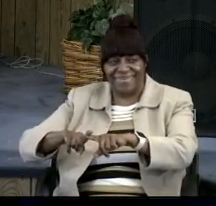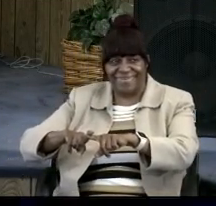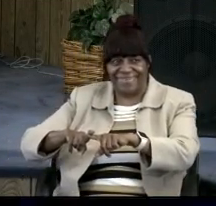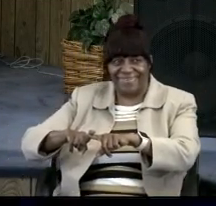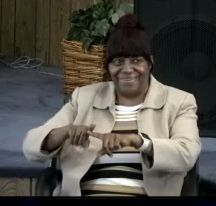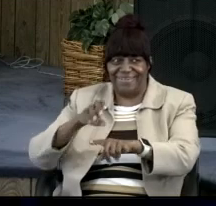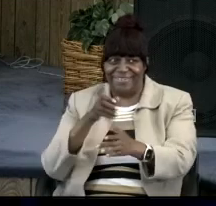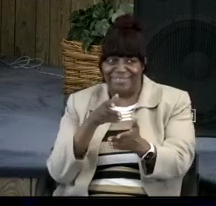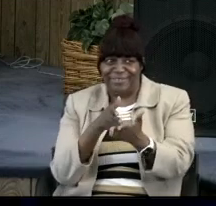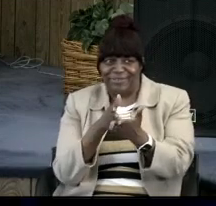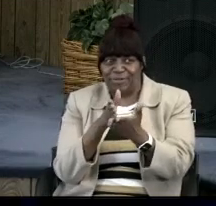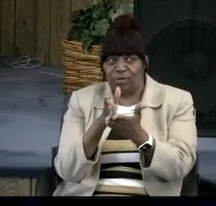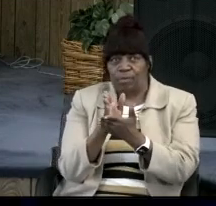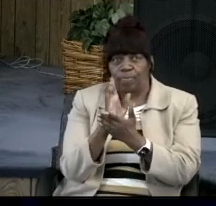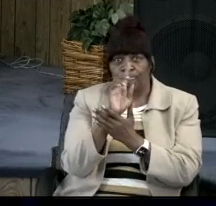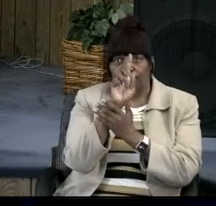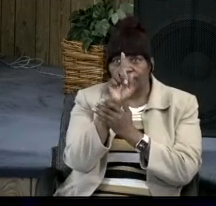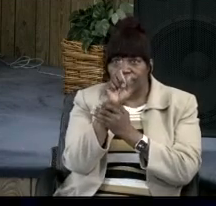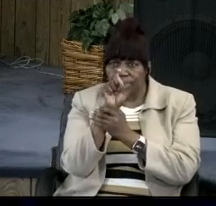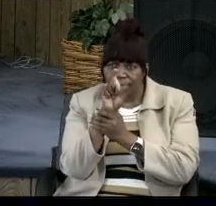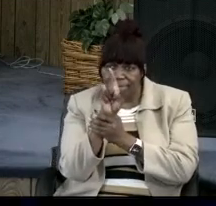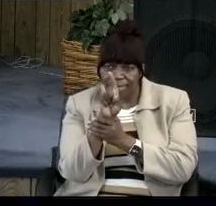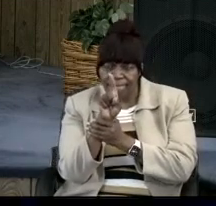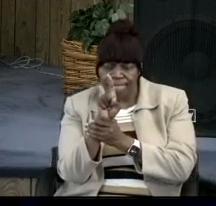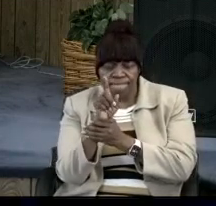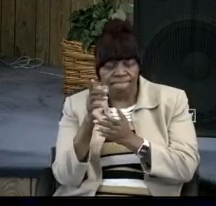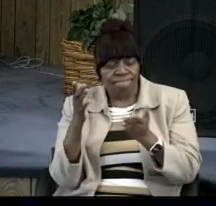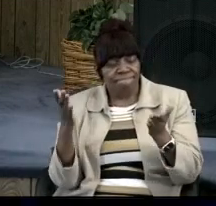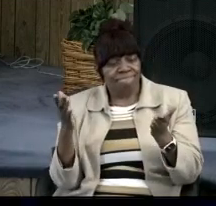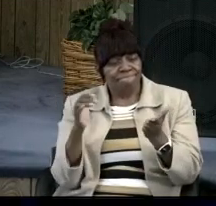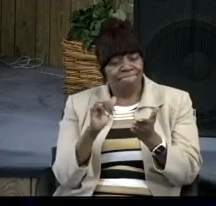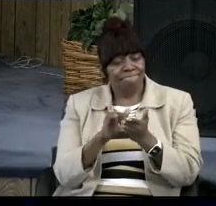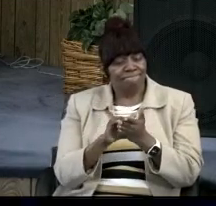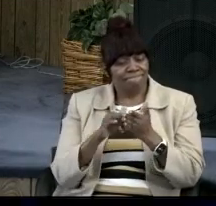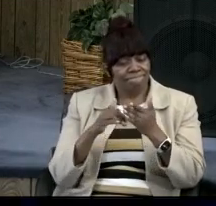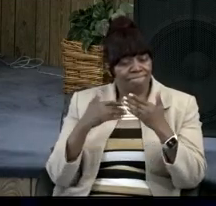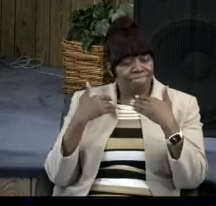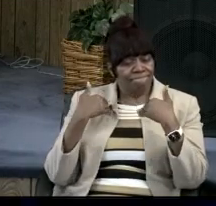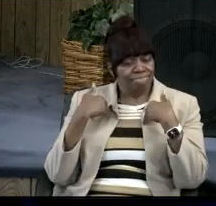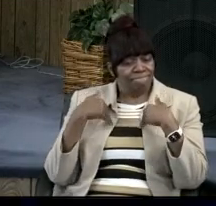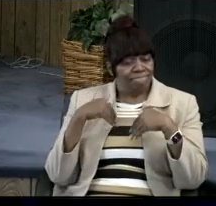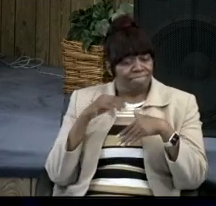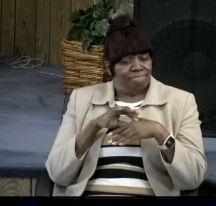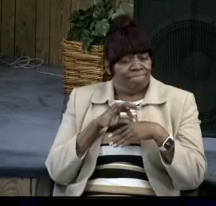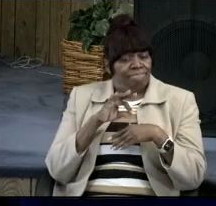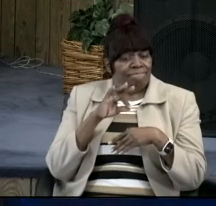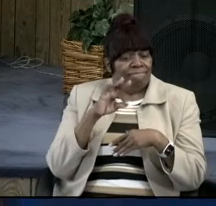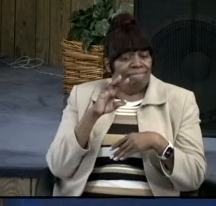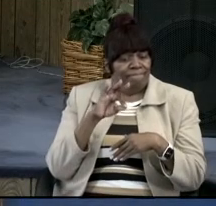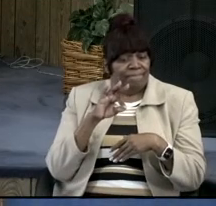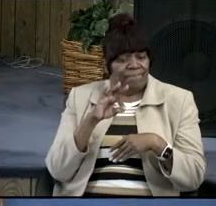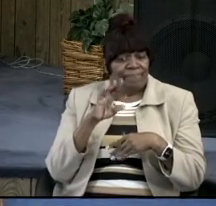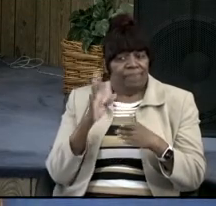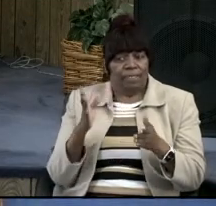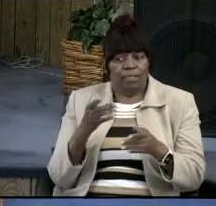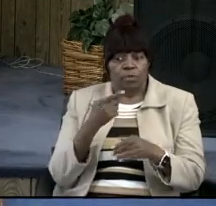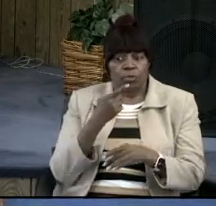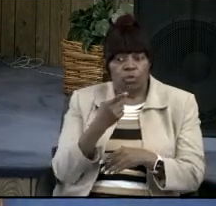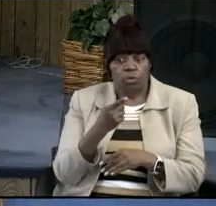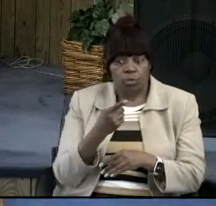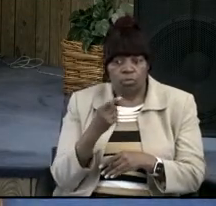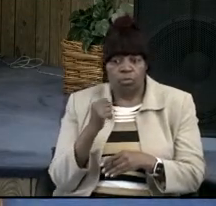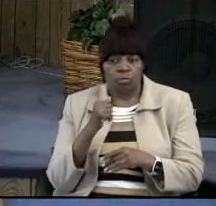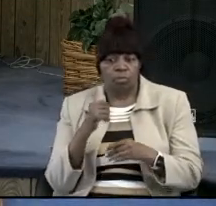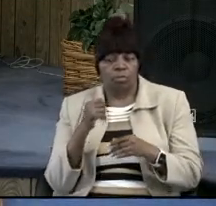It's okay to question the flesh. The flesh is what got you messed up now. It's